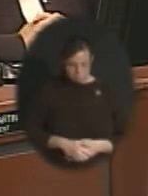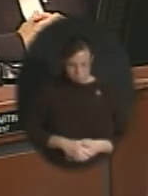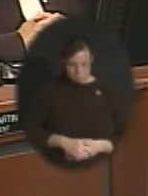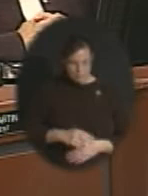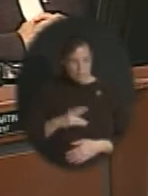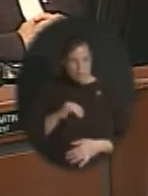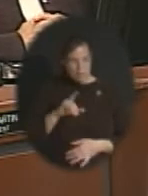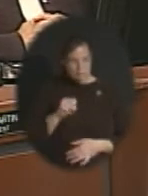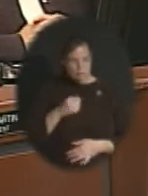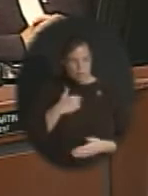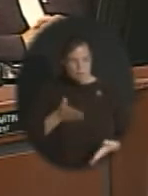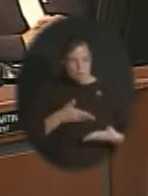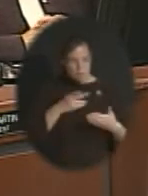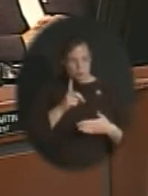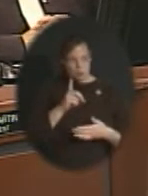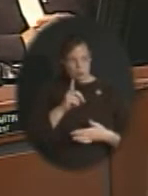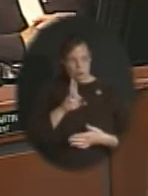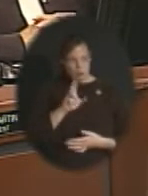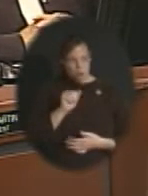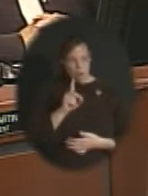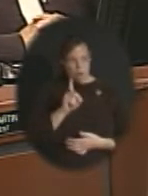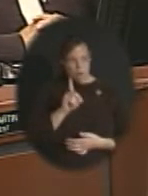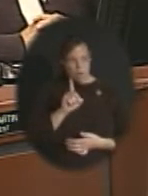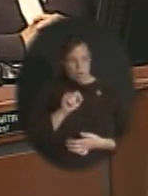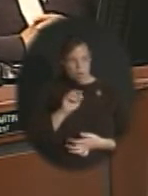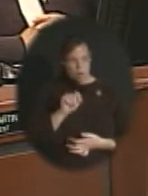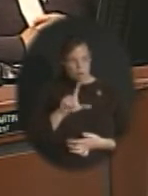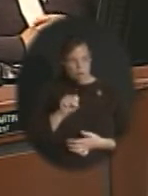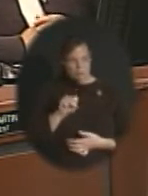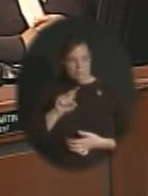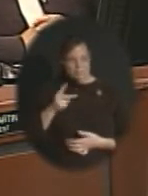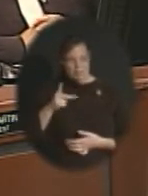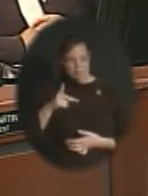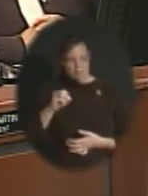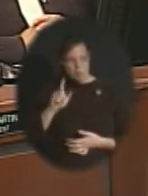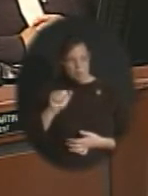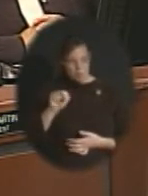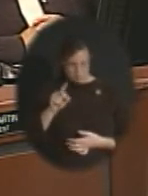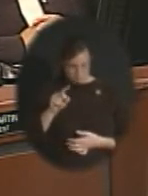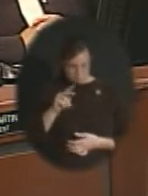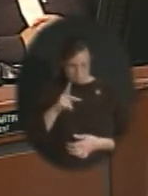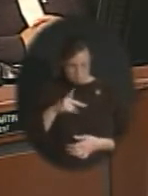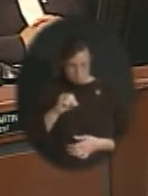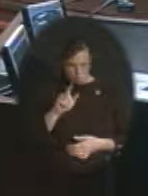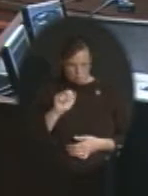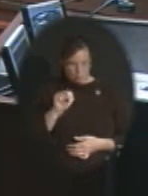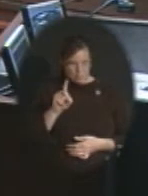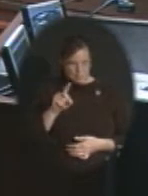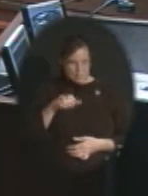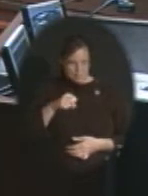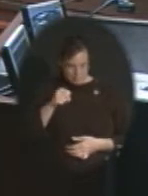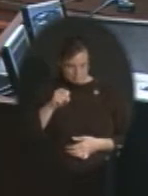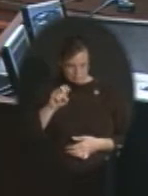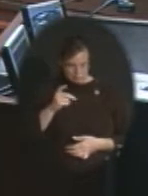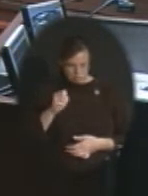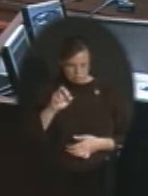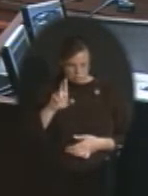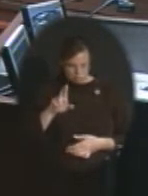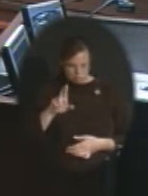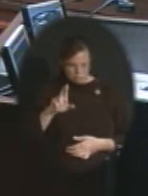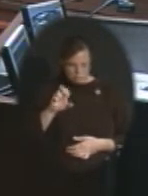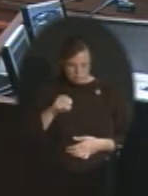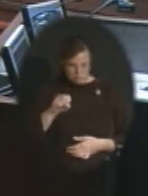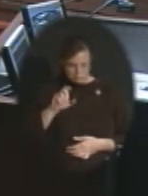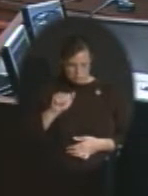Ms. Hibbs, we have a motion by Dr. Daniels and a second by Mr. Poland. Would you call the roll, please? Mr. Poland? Yes. Mr. Scheer? Yes.